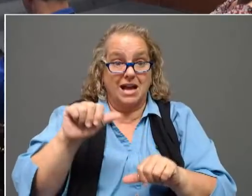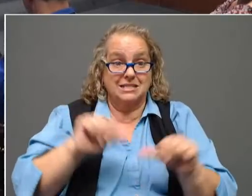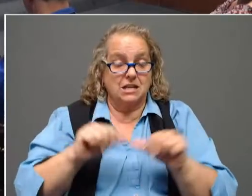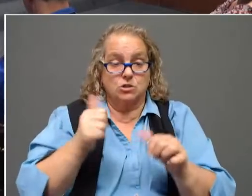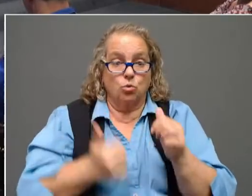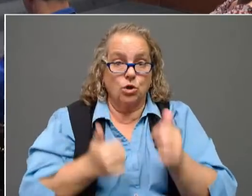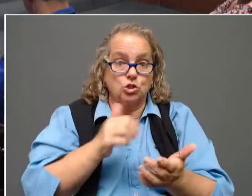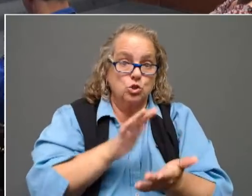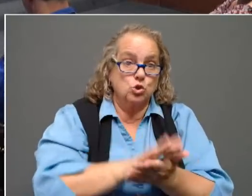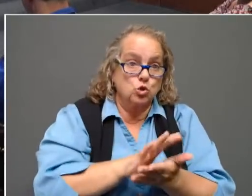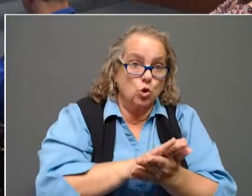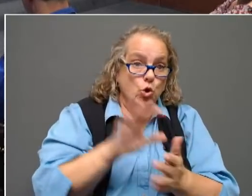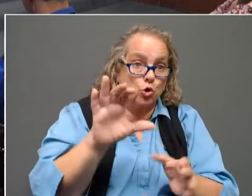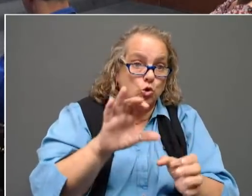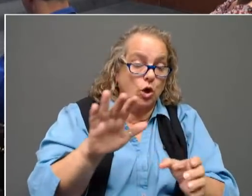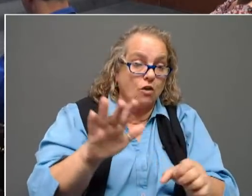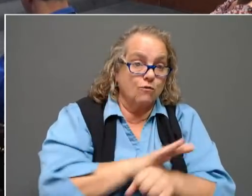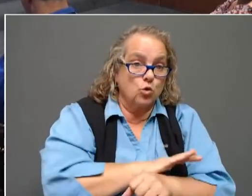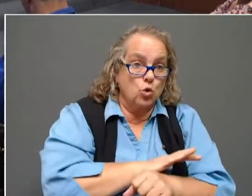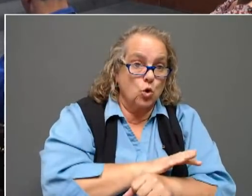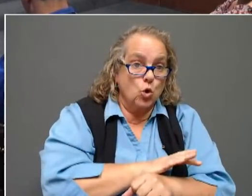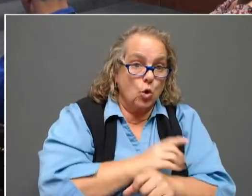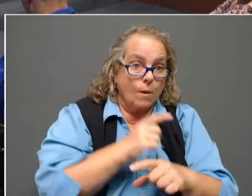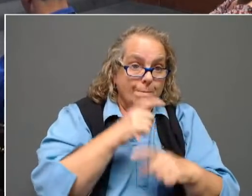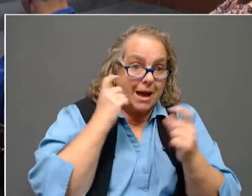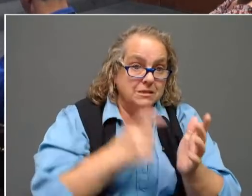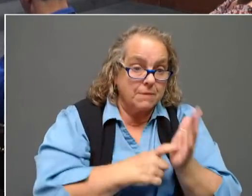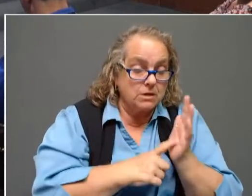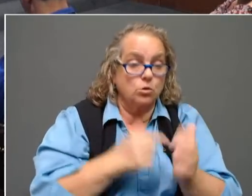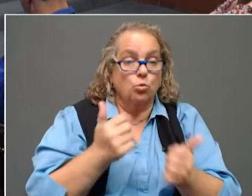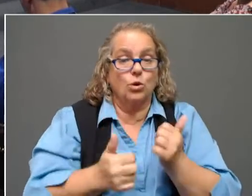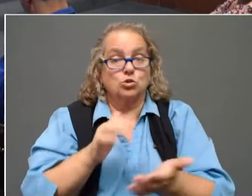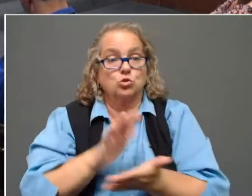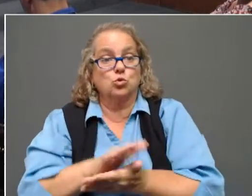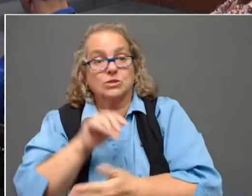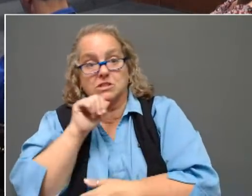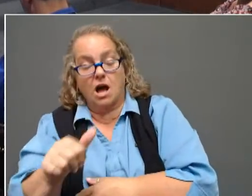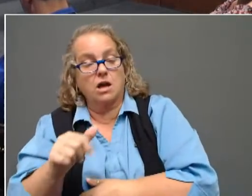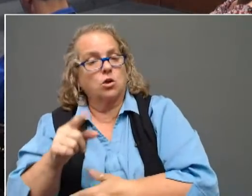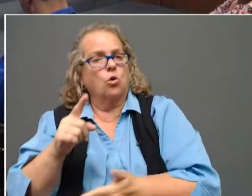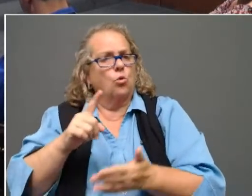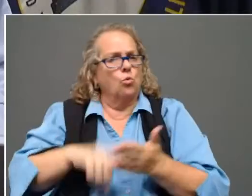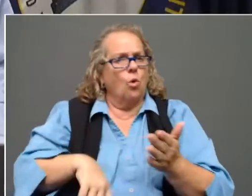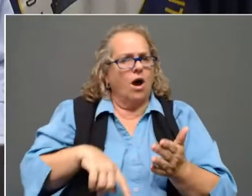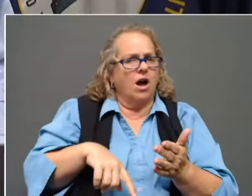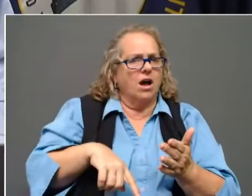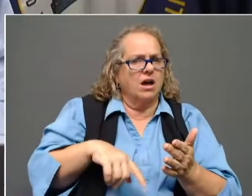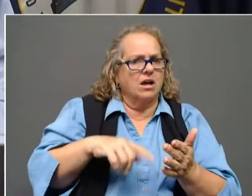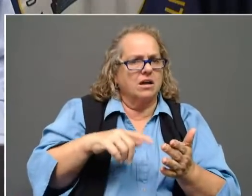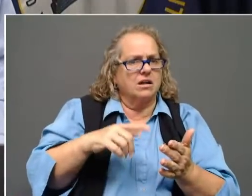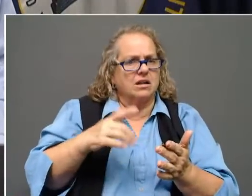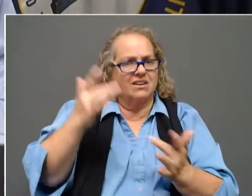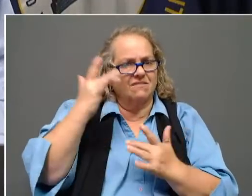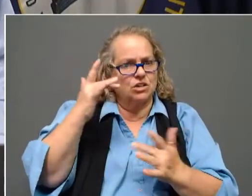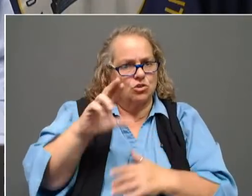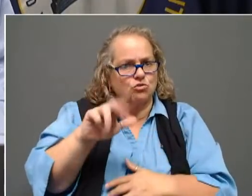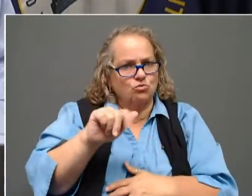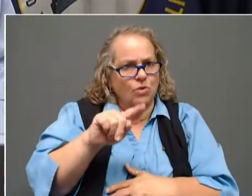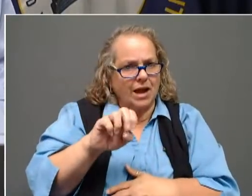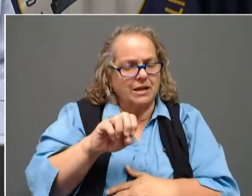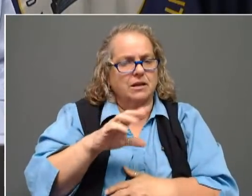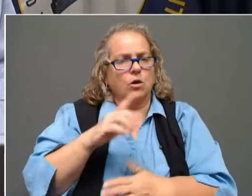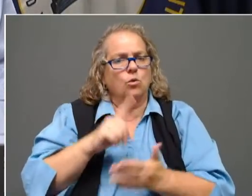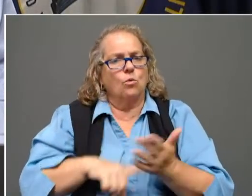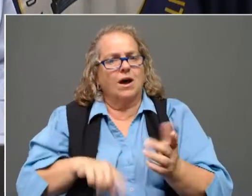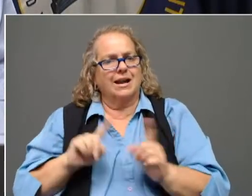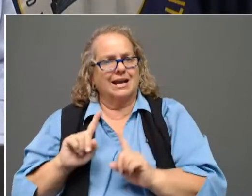ones have not, and what the infection rates and the attendance rates are, and is that in motion? We'll be